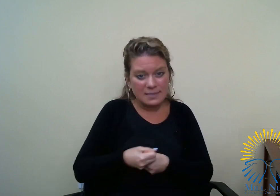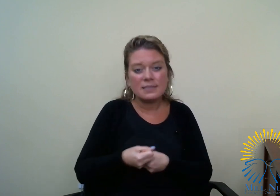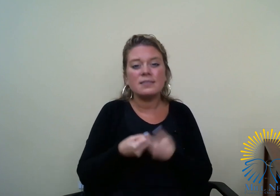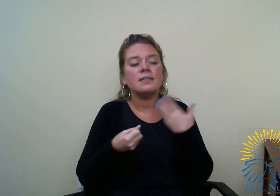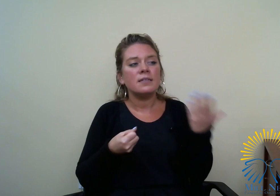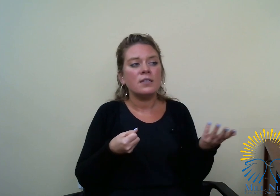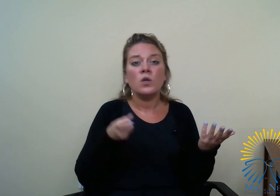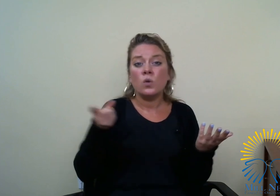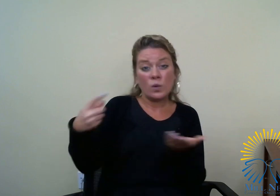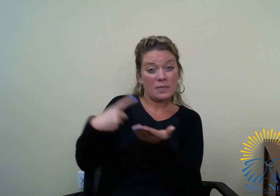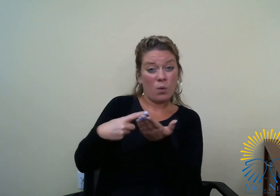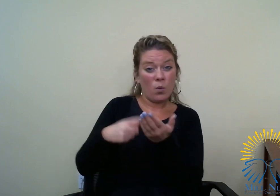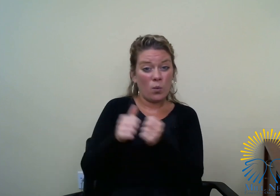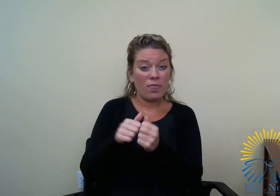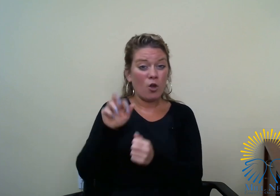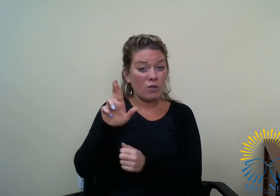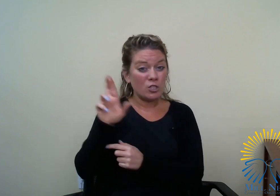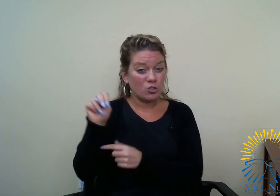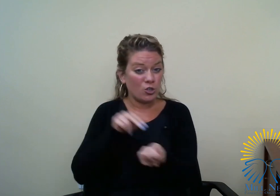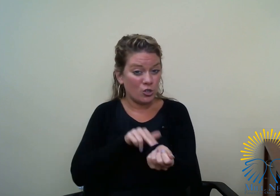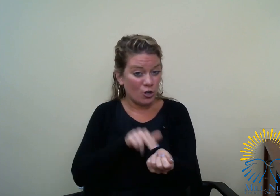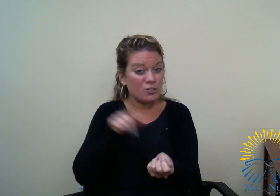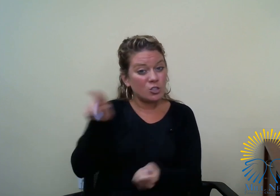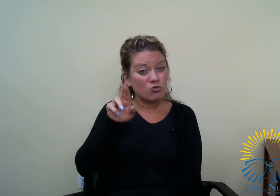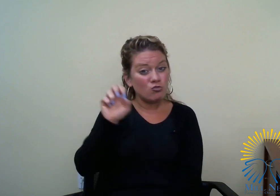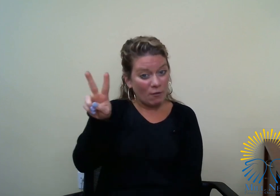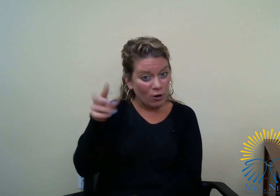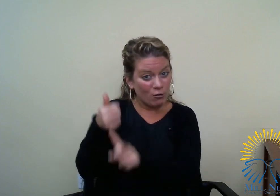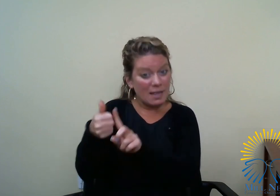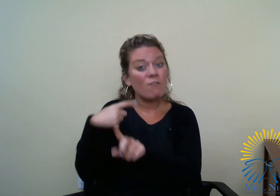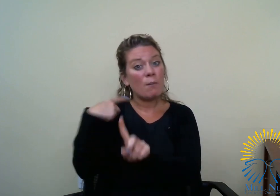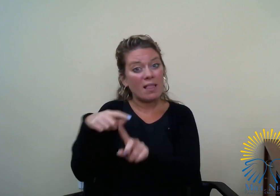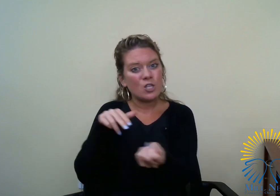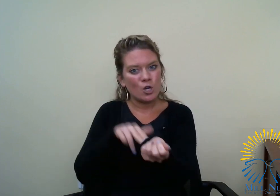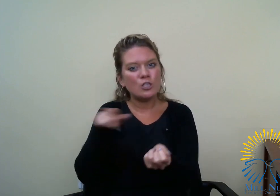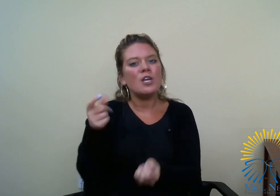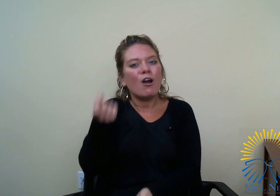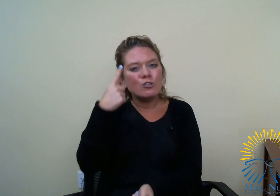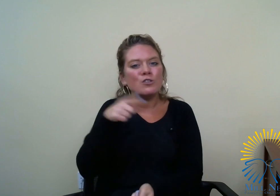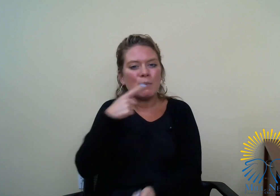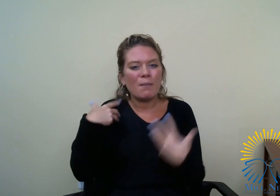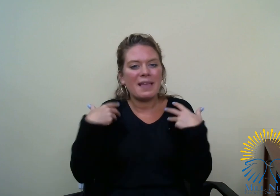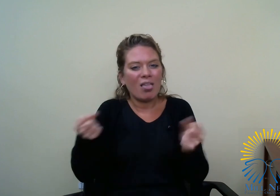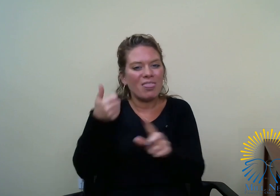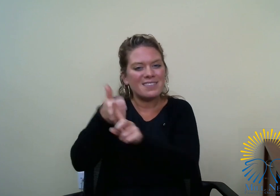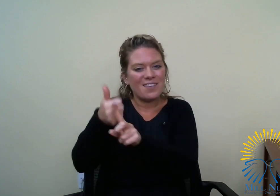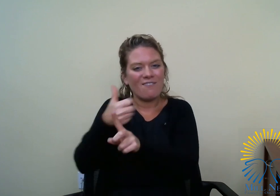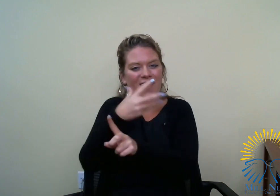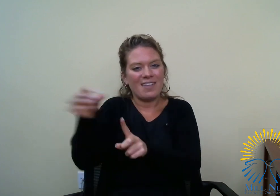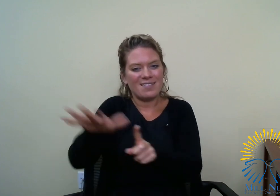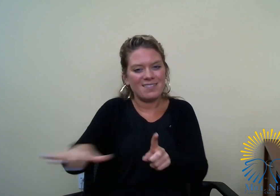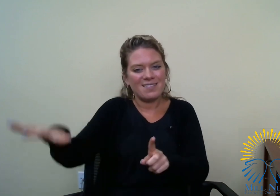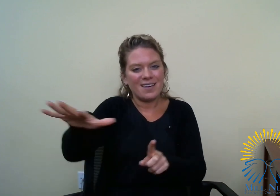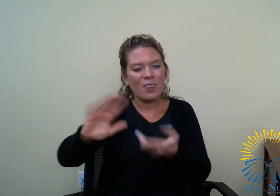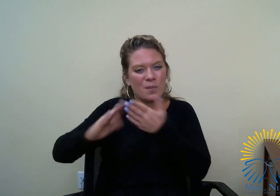of her advantage in communicating with people wasn't that she was just a reverend, but she was a nurse. So she understood public health itself. And the community she was serving was